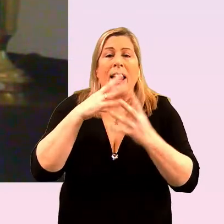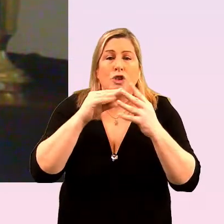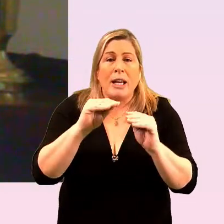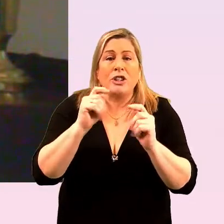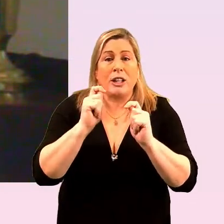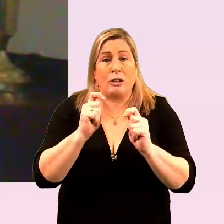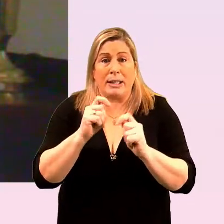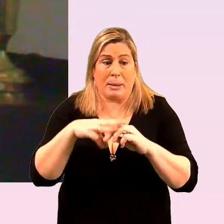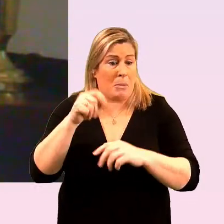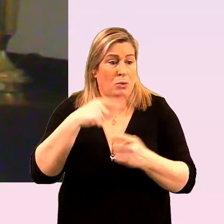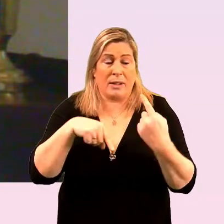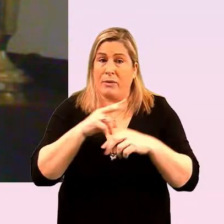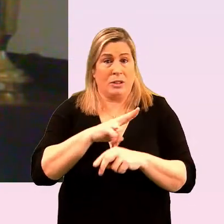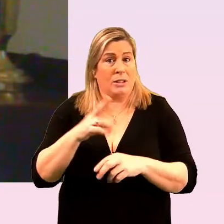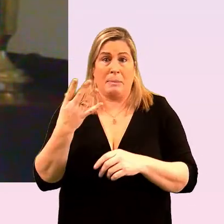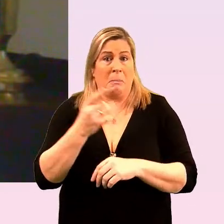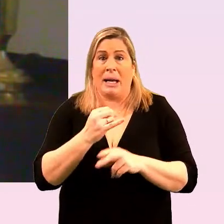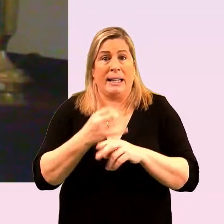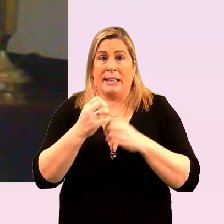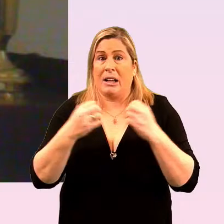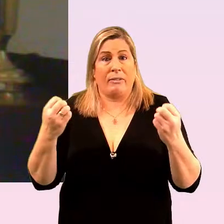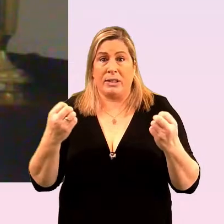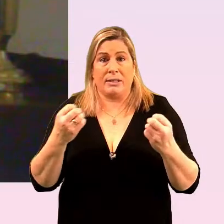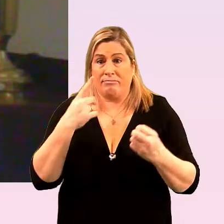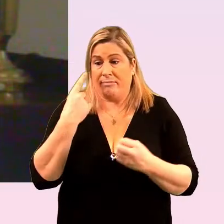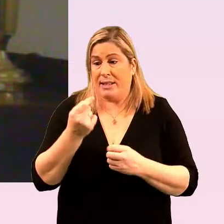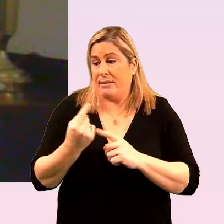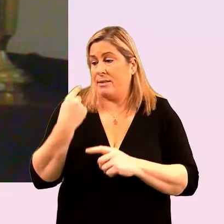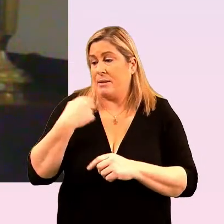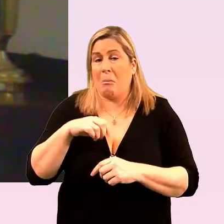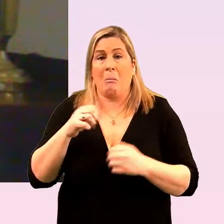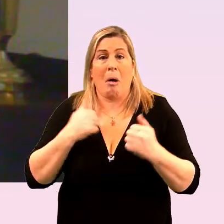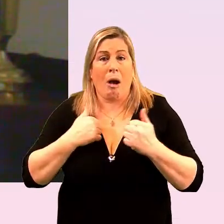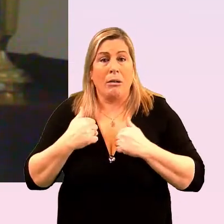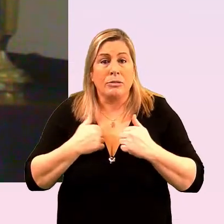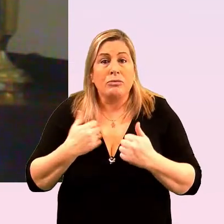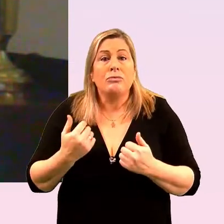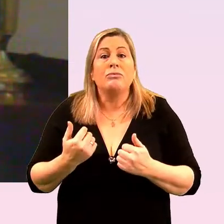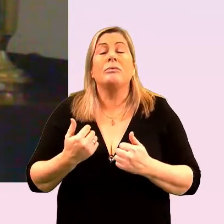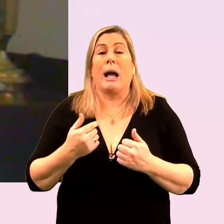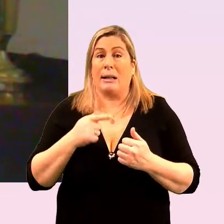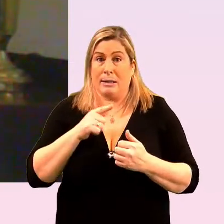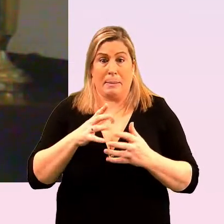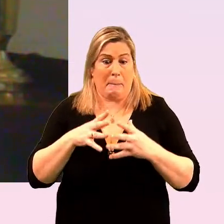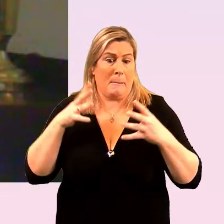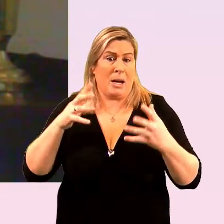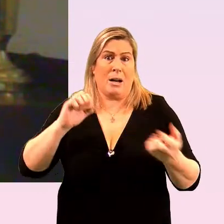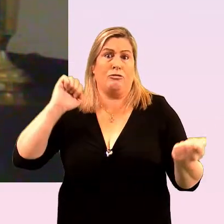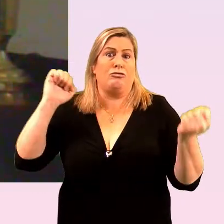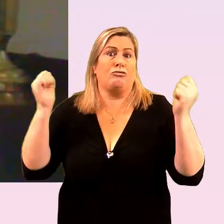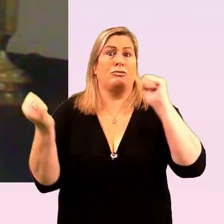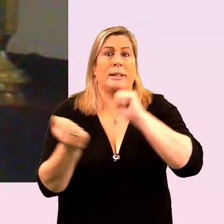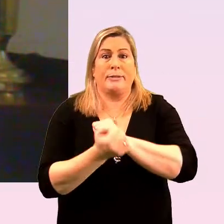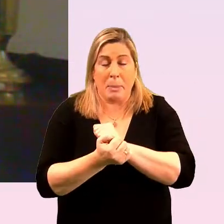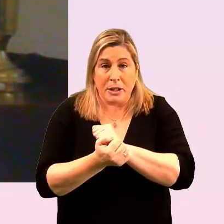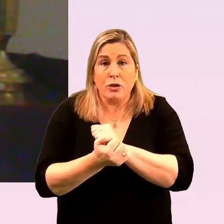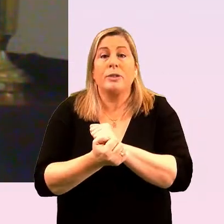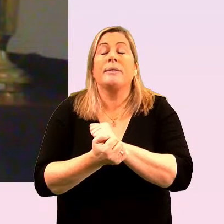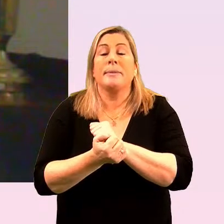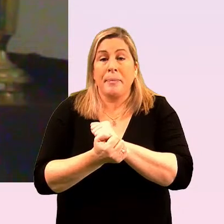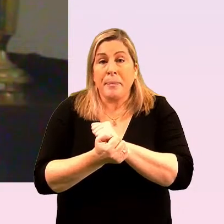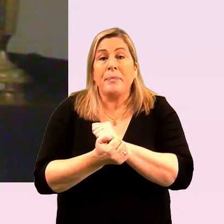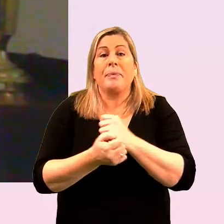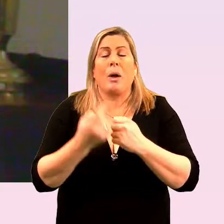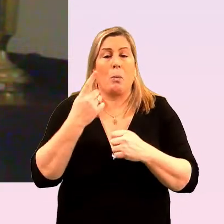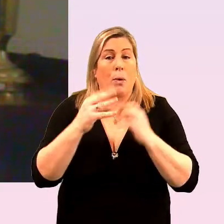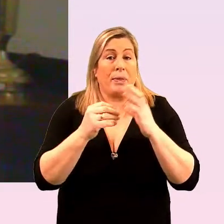been back in the office. And with that, came a massive transformation. And like